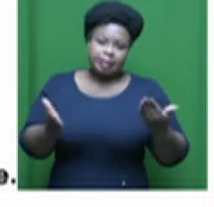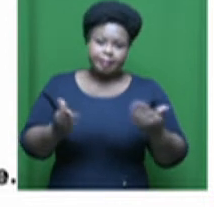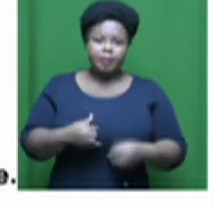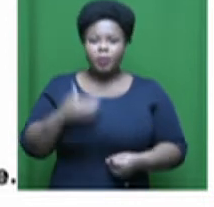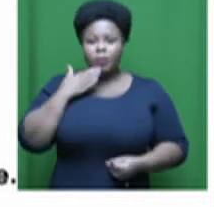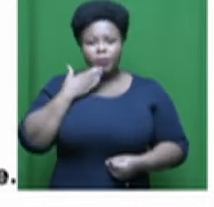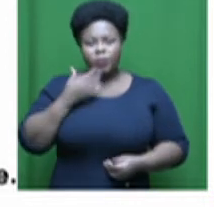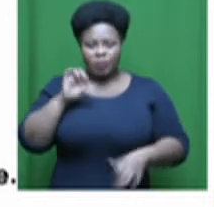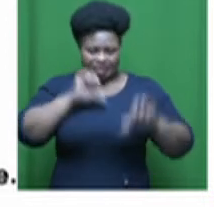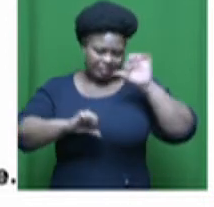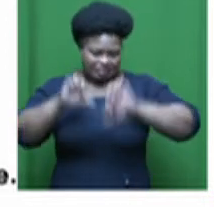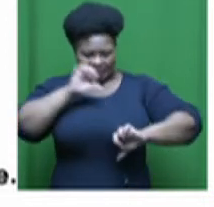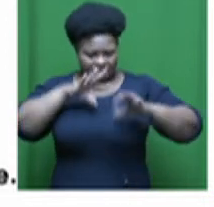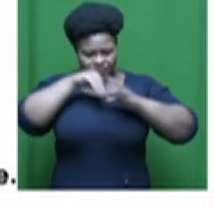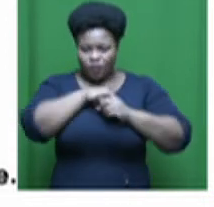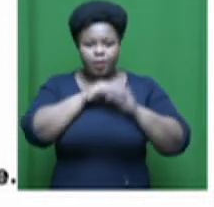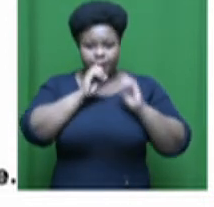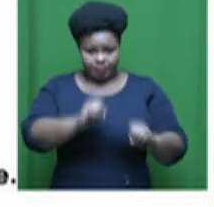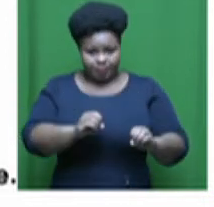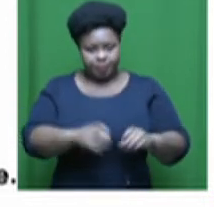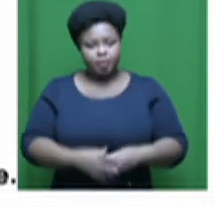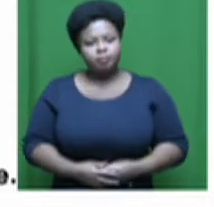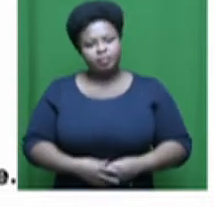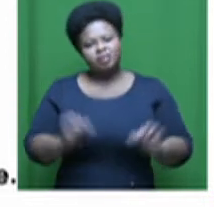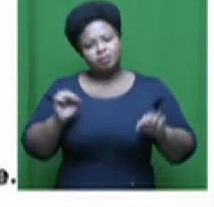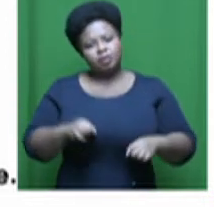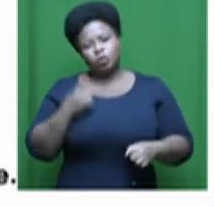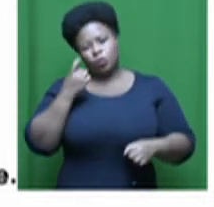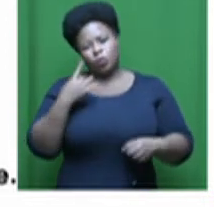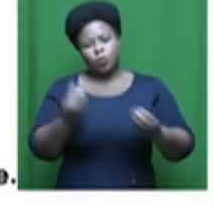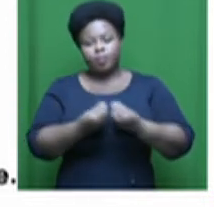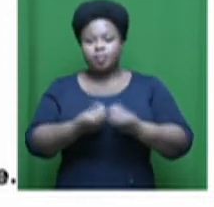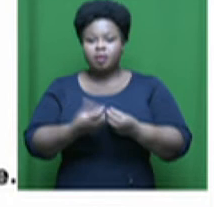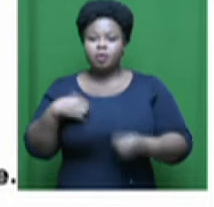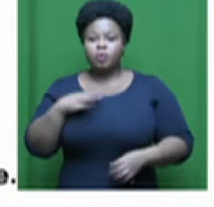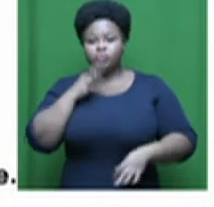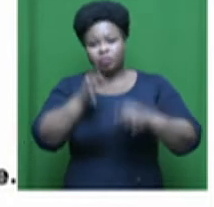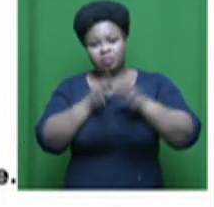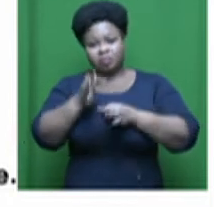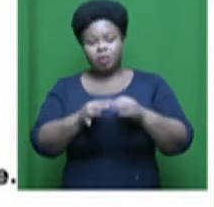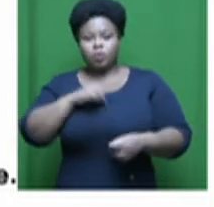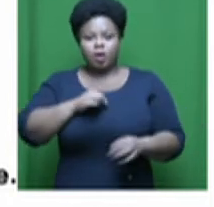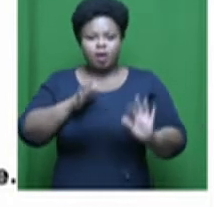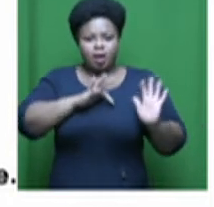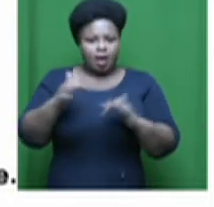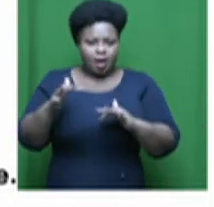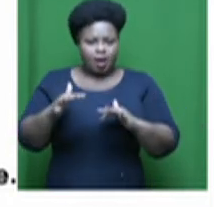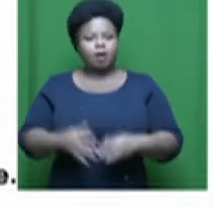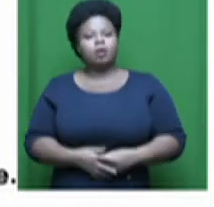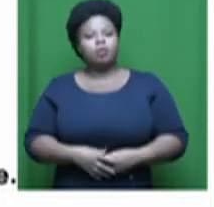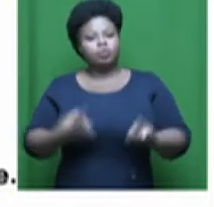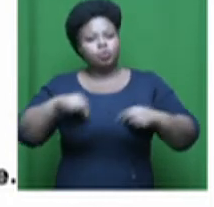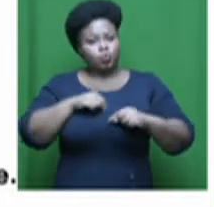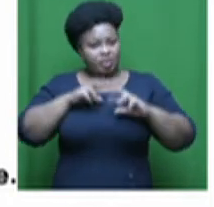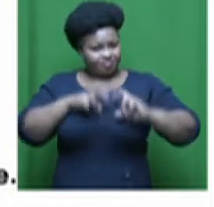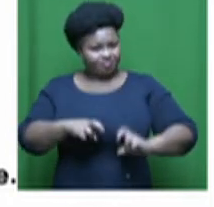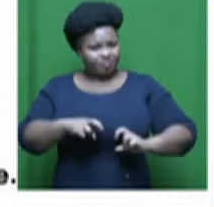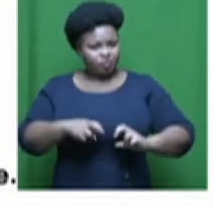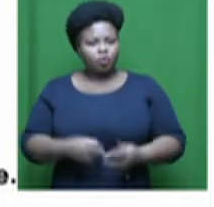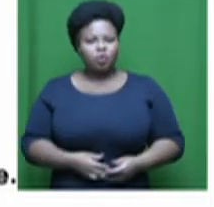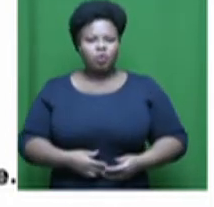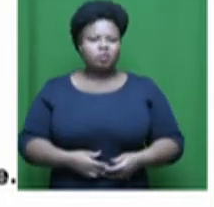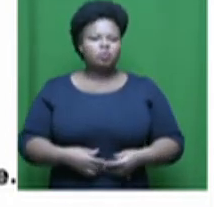domain of science and research. So one issue that I need to emphasize is that the manner in which we conduct these studies allows you to be able to get